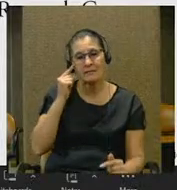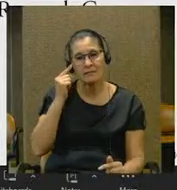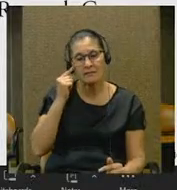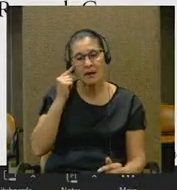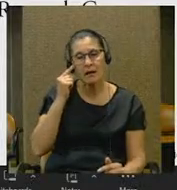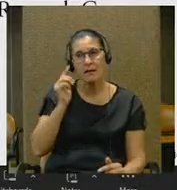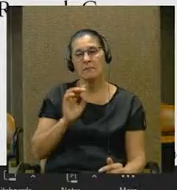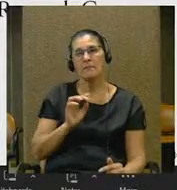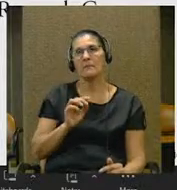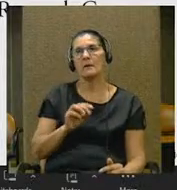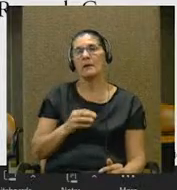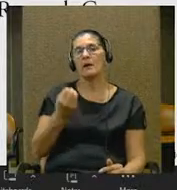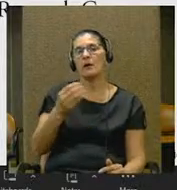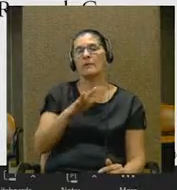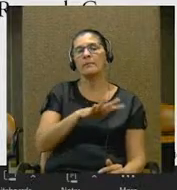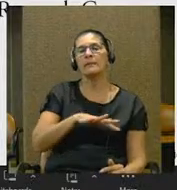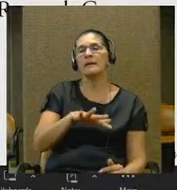fentanyl policy, I say for the past 7-8 years.